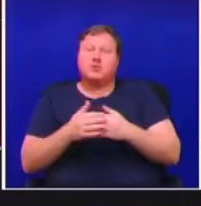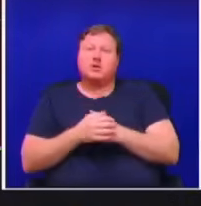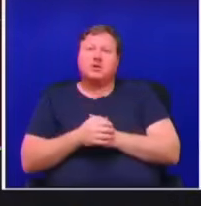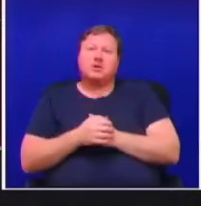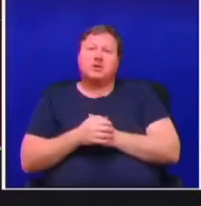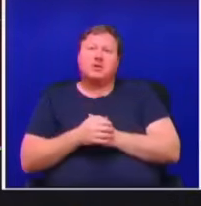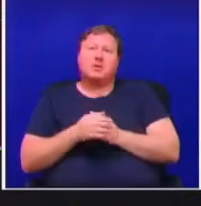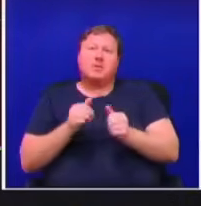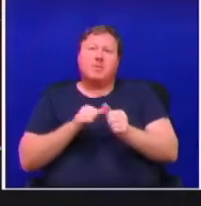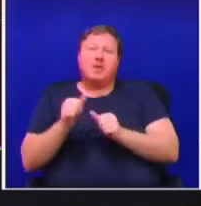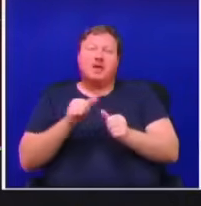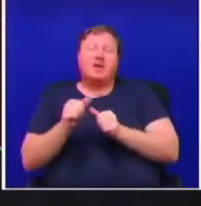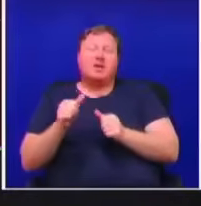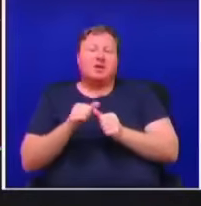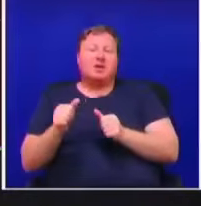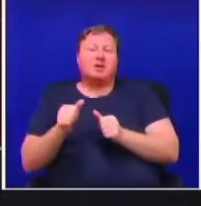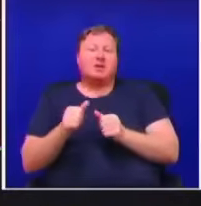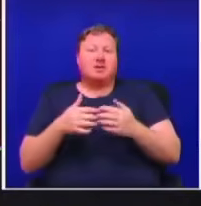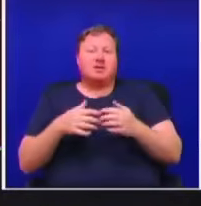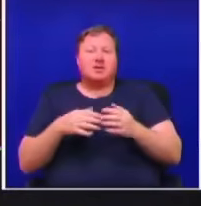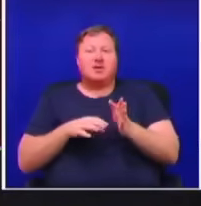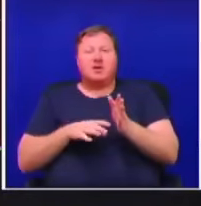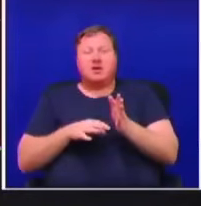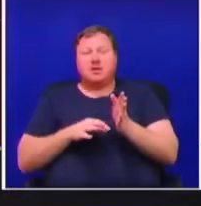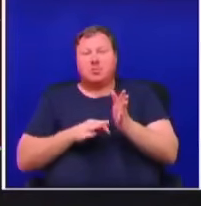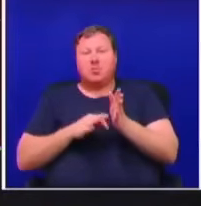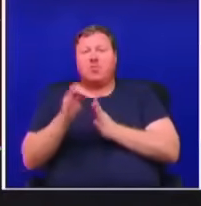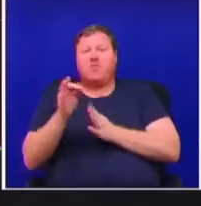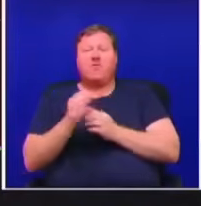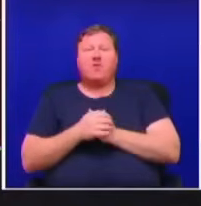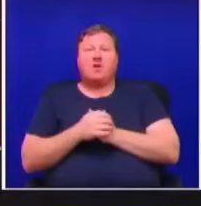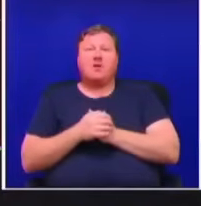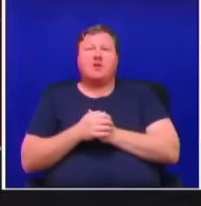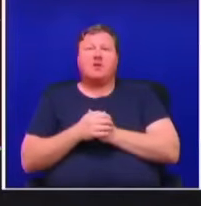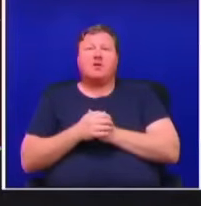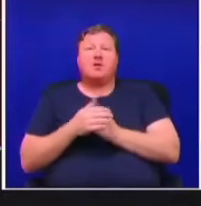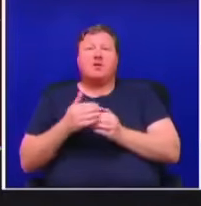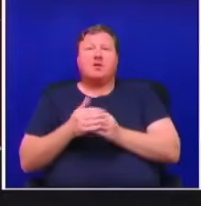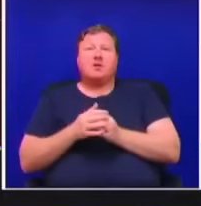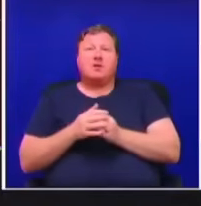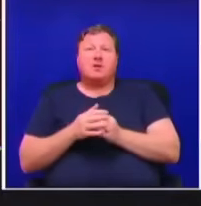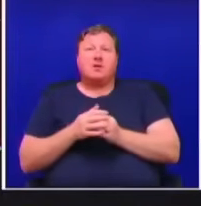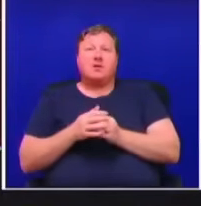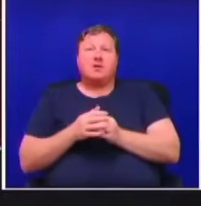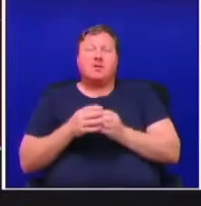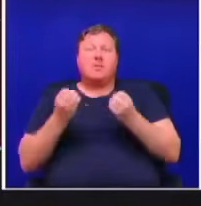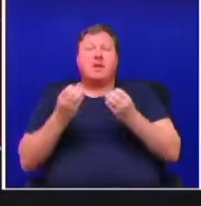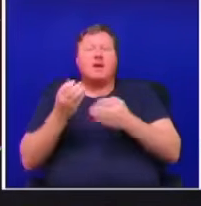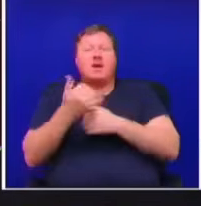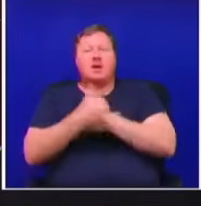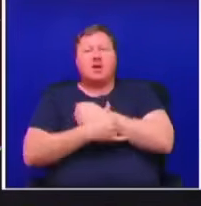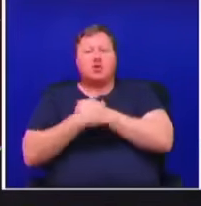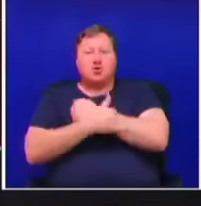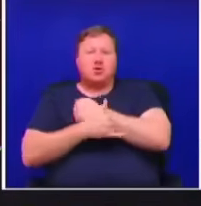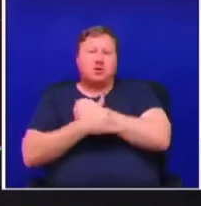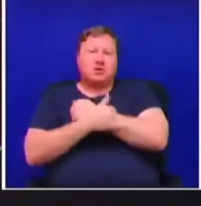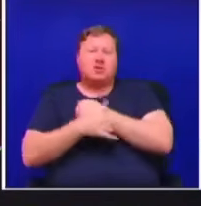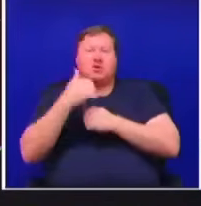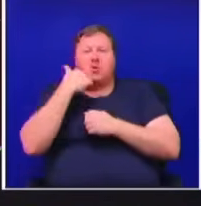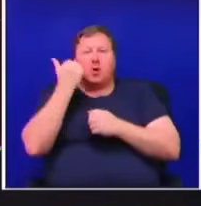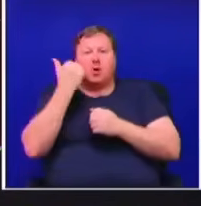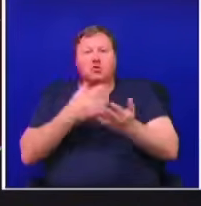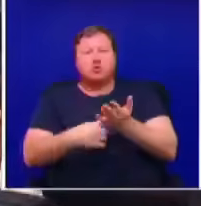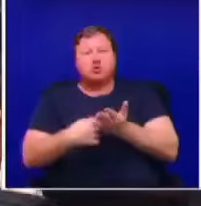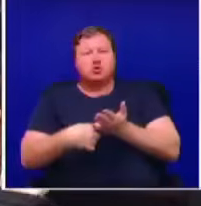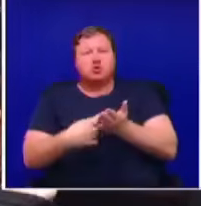been dashed, it has actually been greatly enhanced, as many countries want to talk to us and see